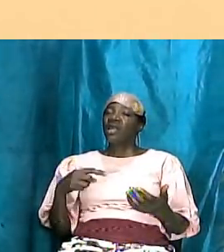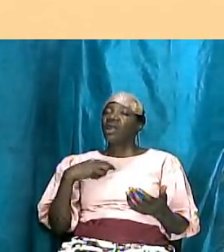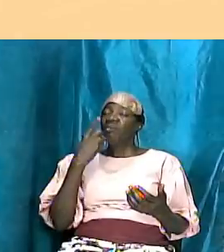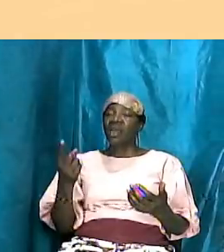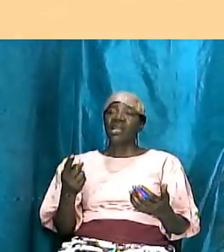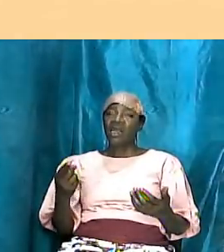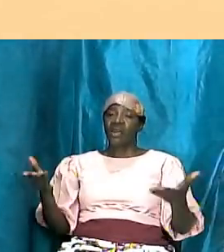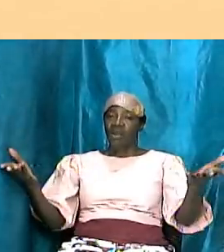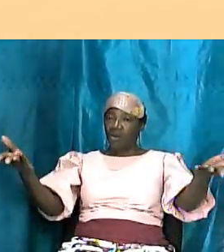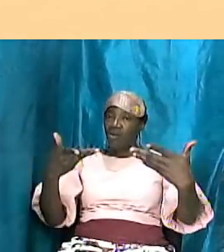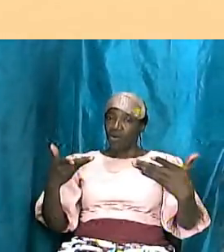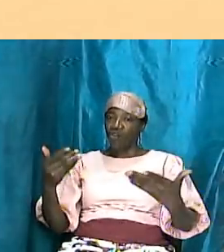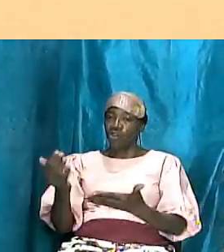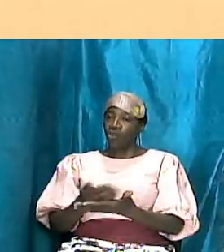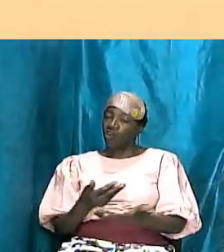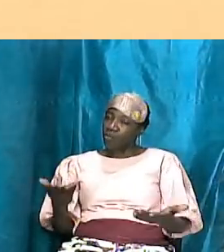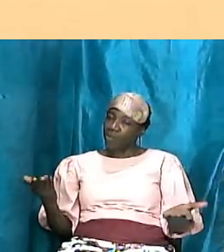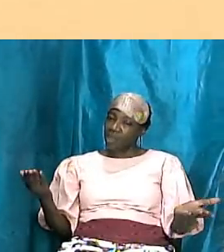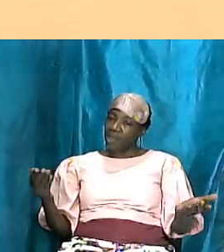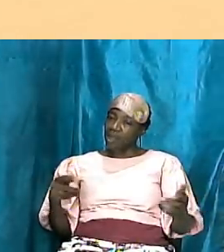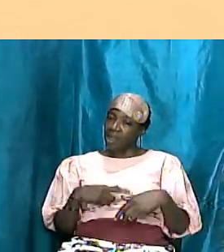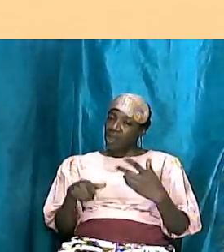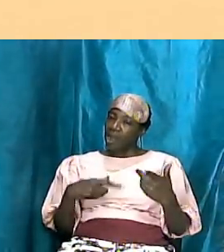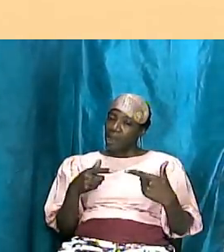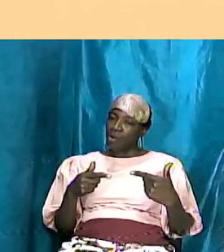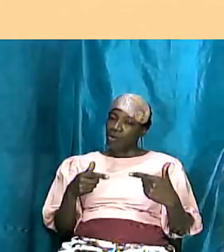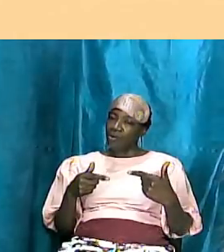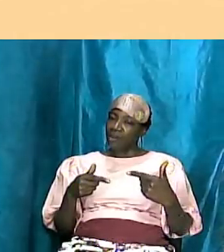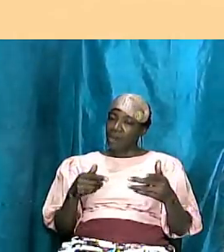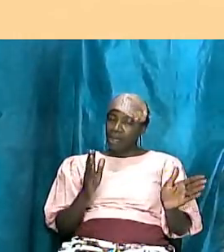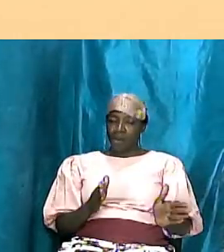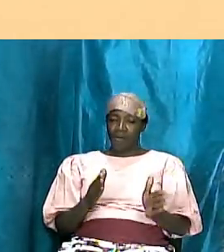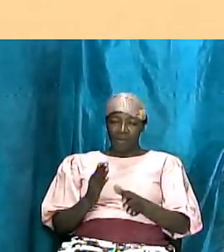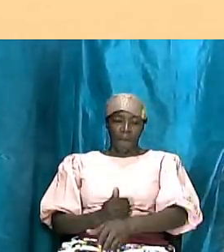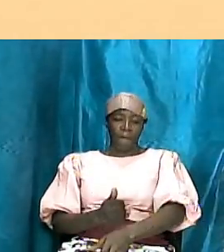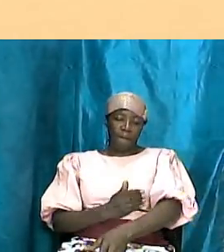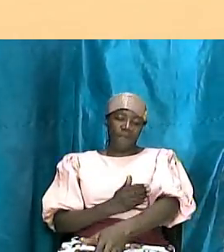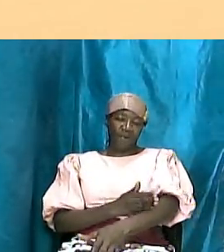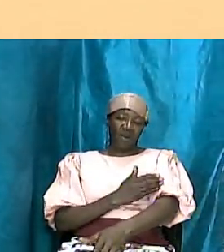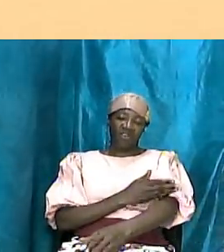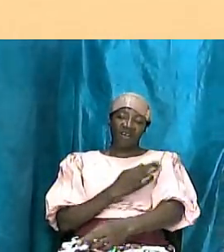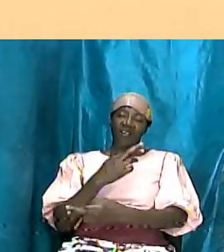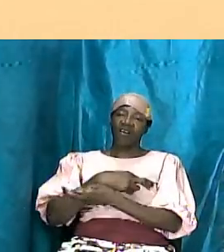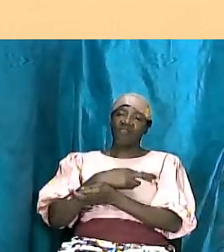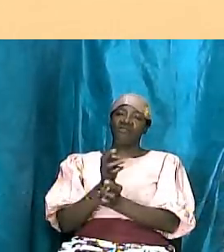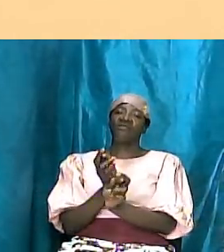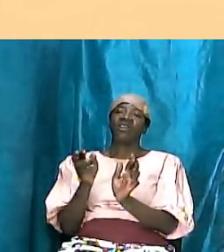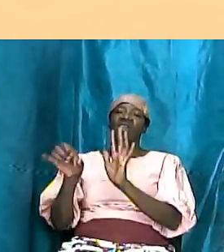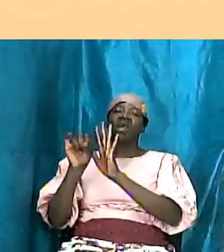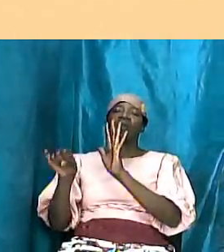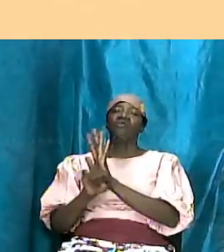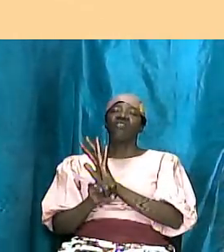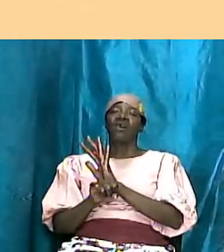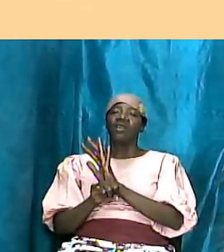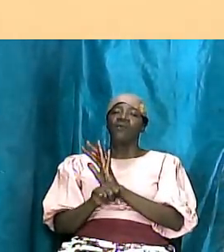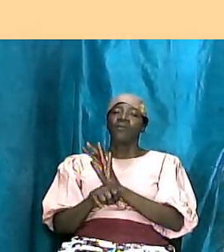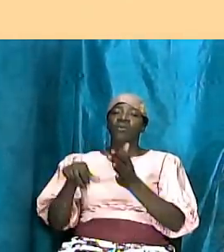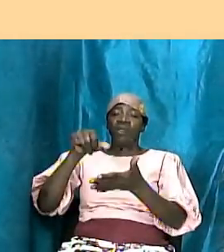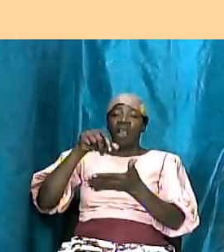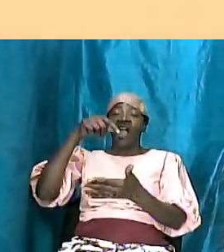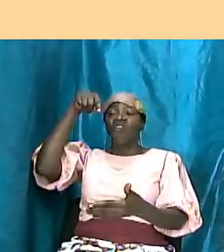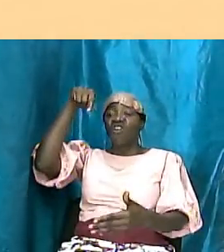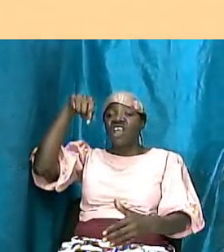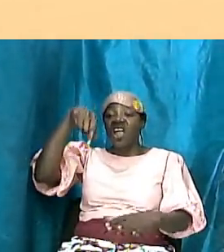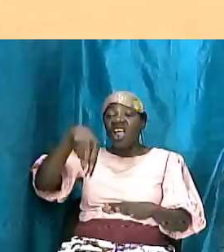us something about the process of redemption? Brothers and sisters, write in our Bible, from